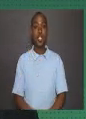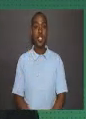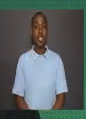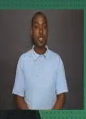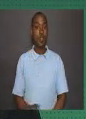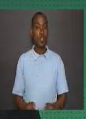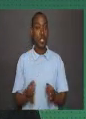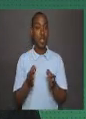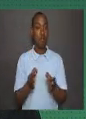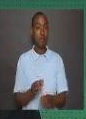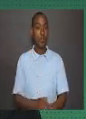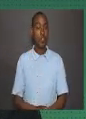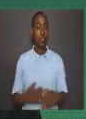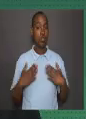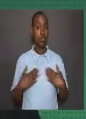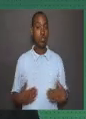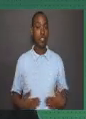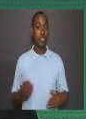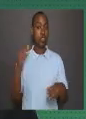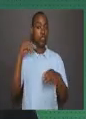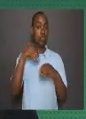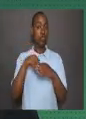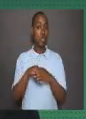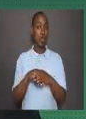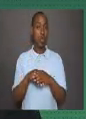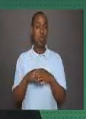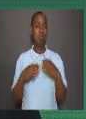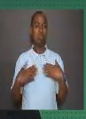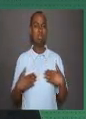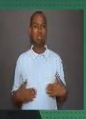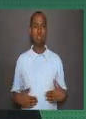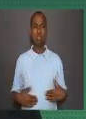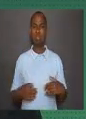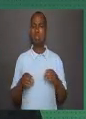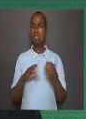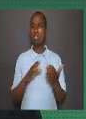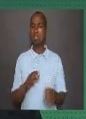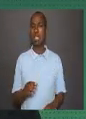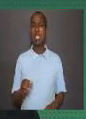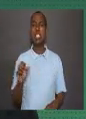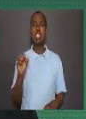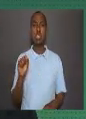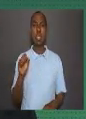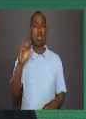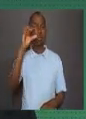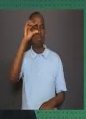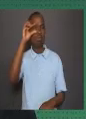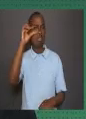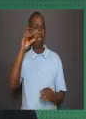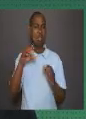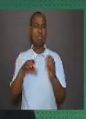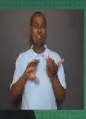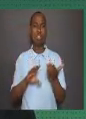virus enters their bodies through bodily fluids like semen, vaginal